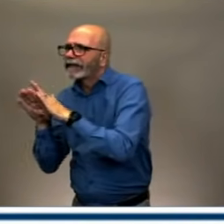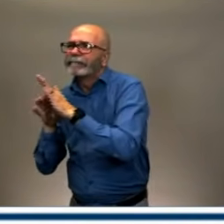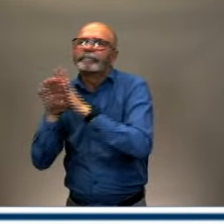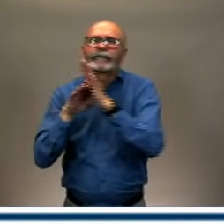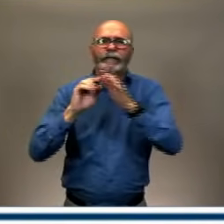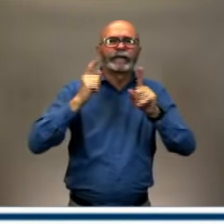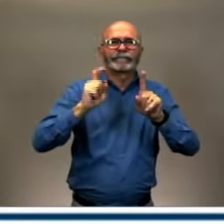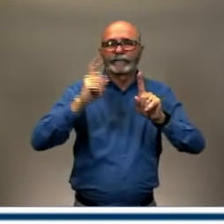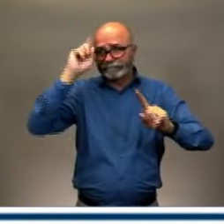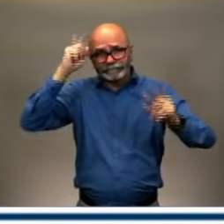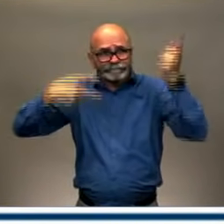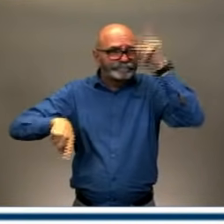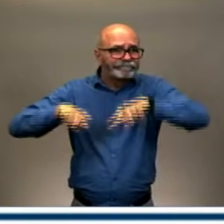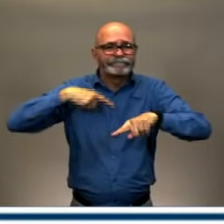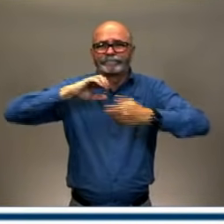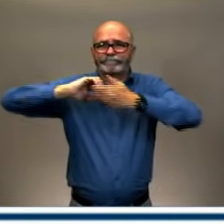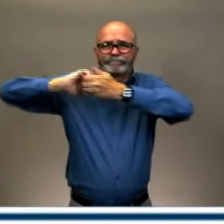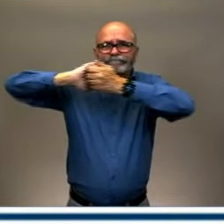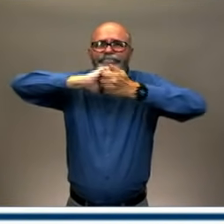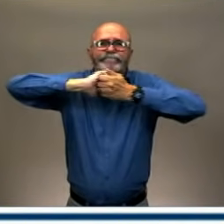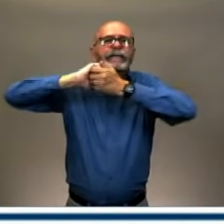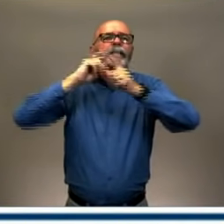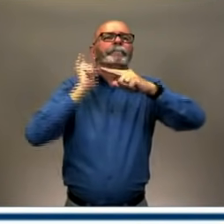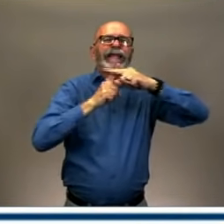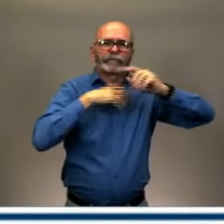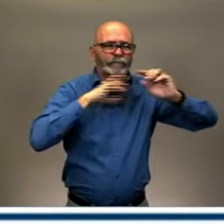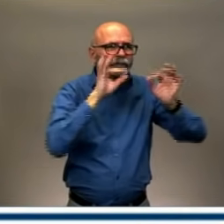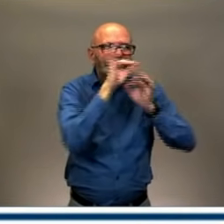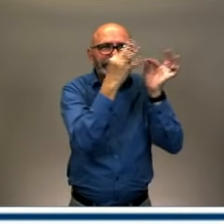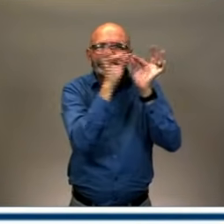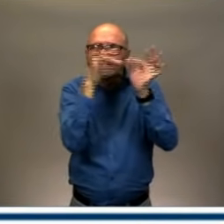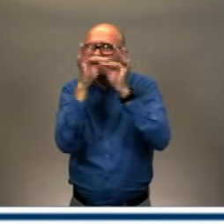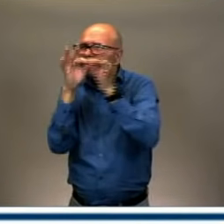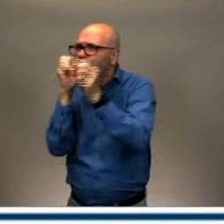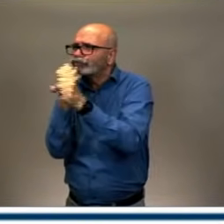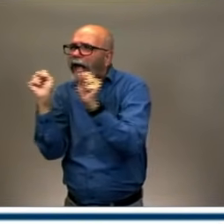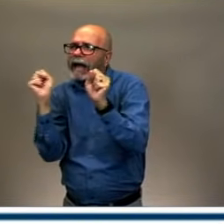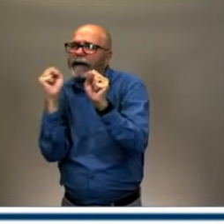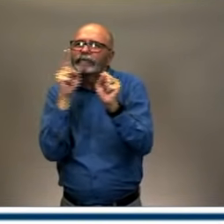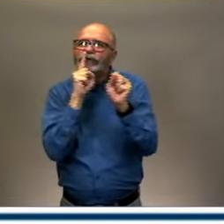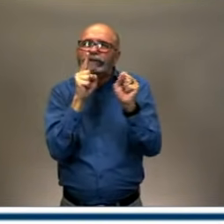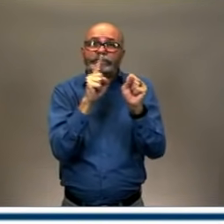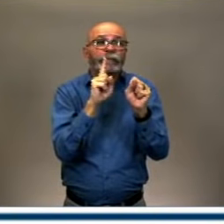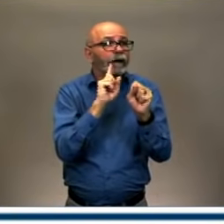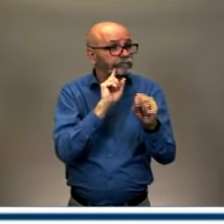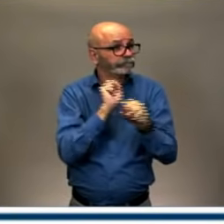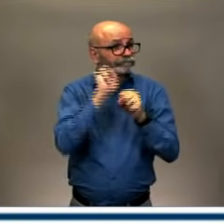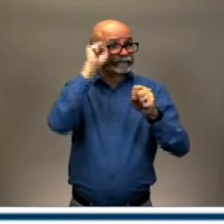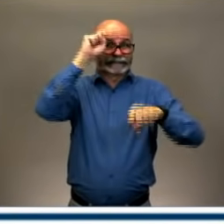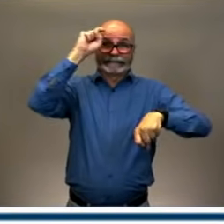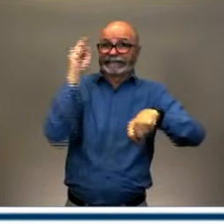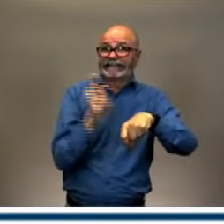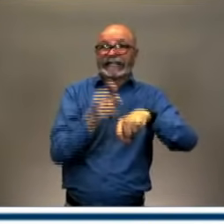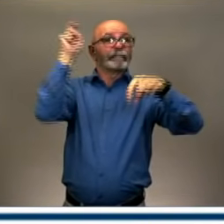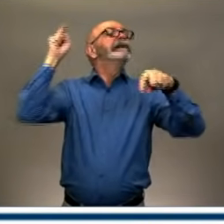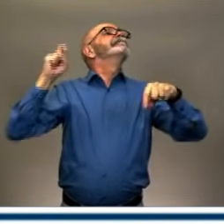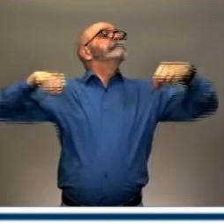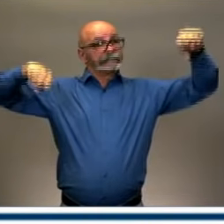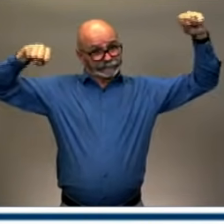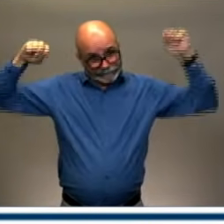these different models, and then, so when we actually do have to have these types of clinics,